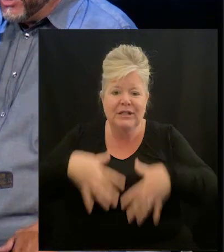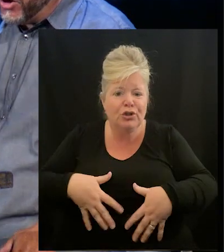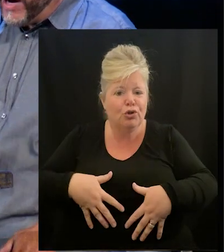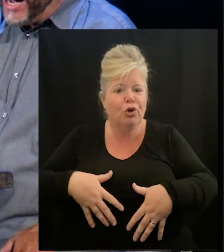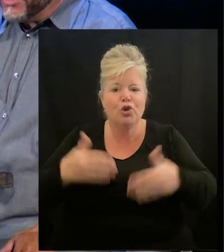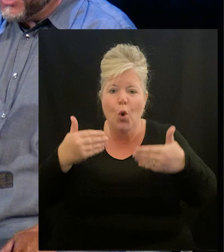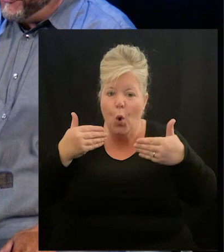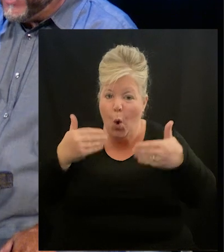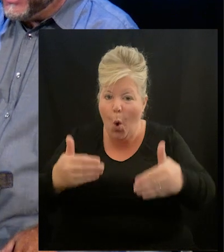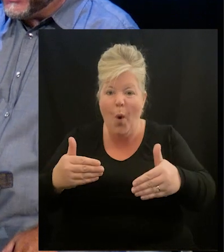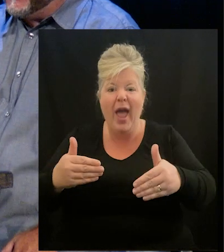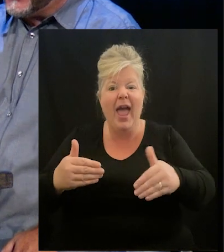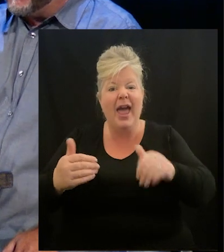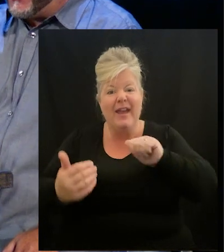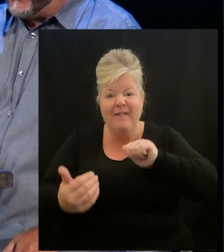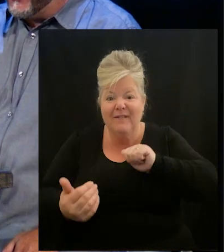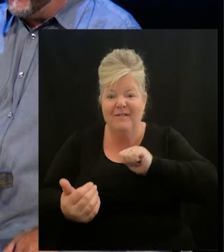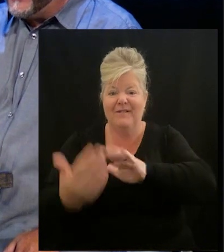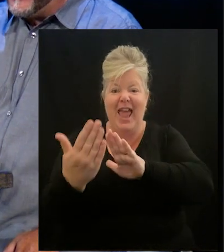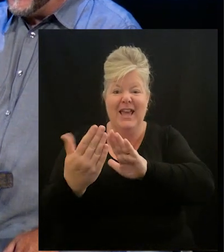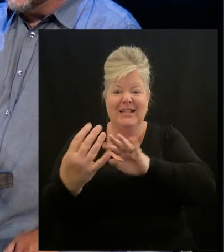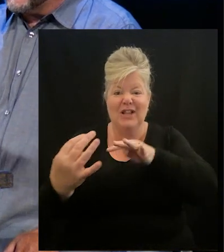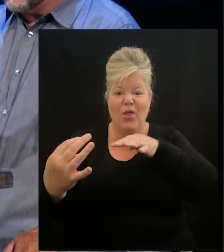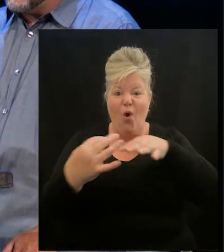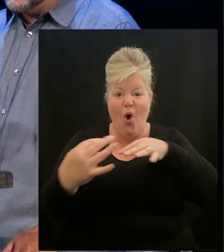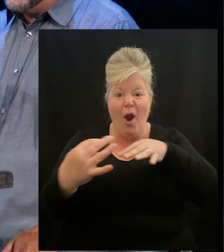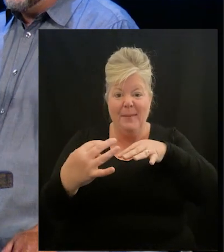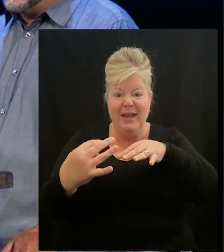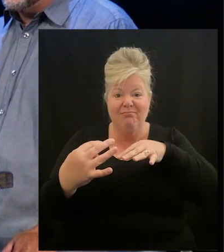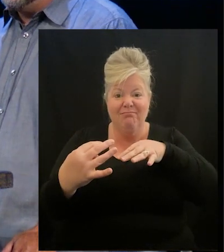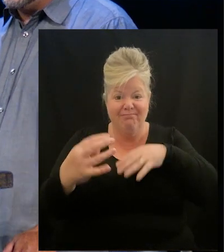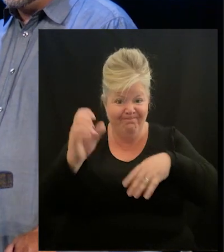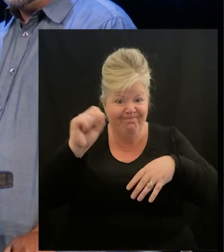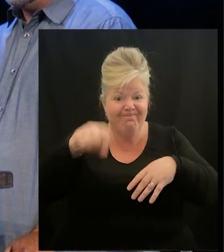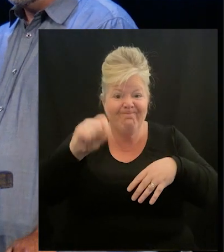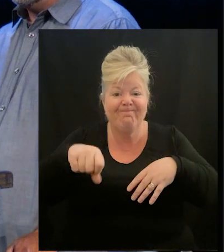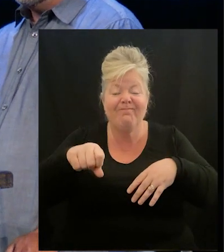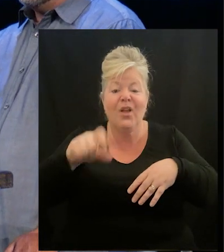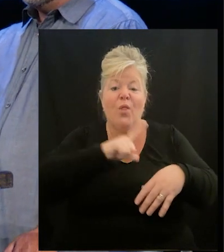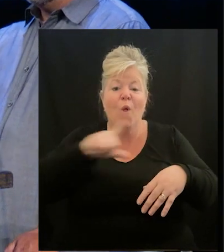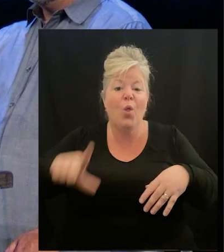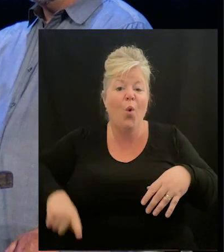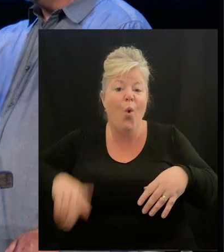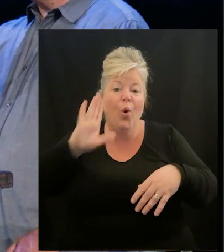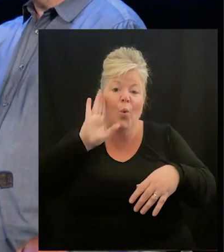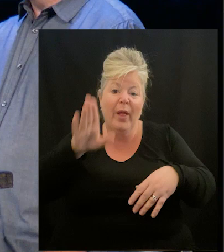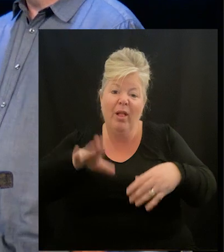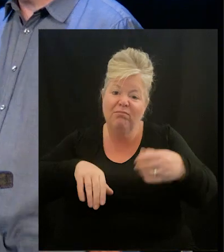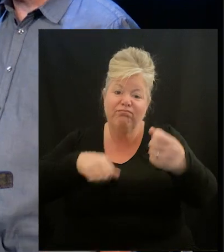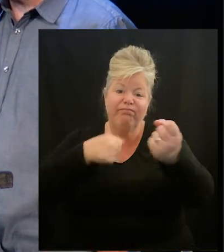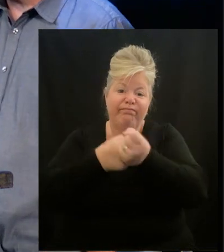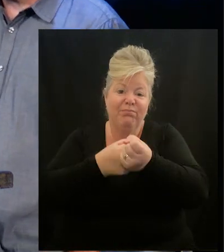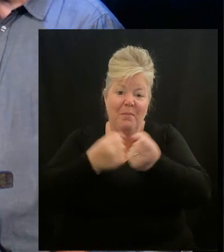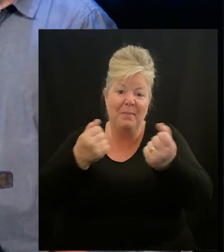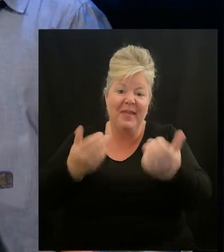discouraged. Go out to face them tomorrow, and the Lord will be with you.